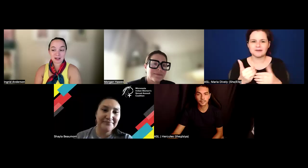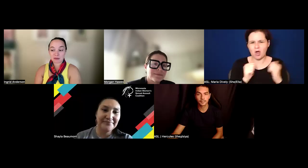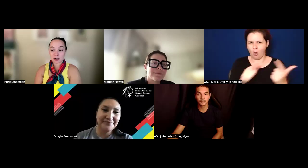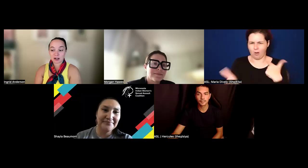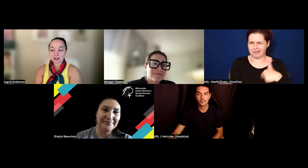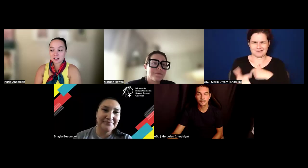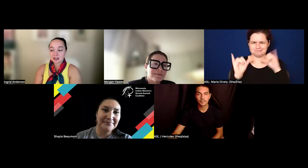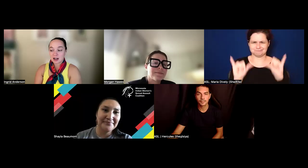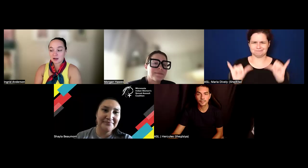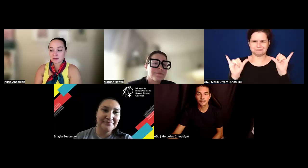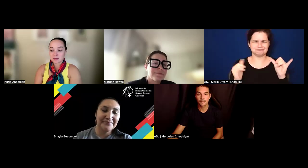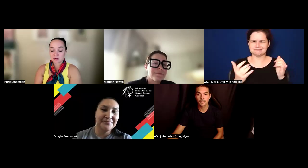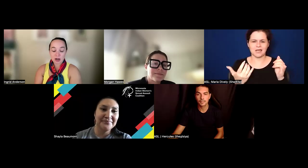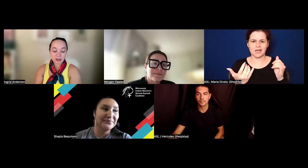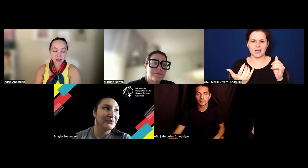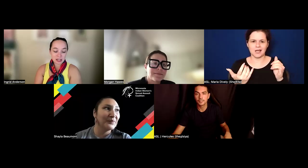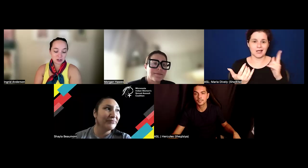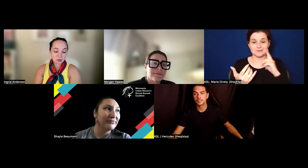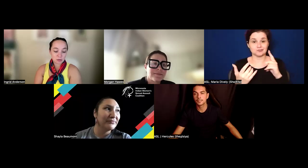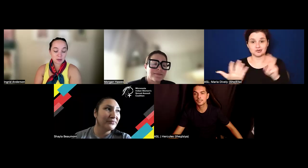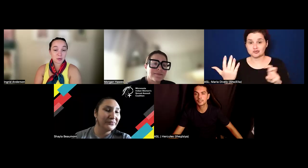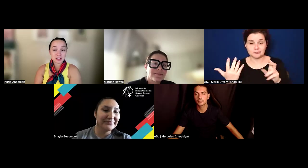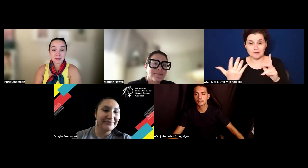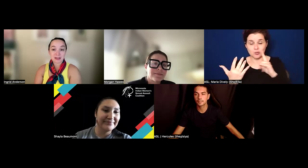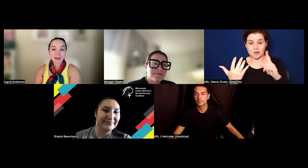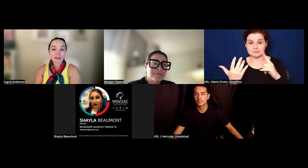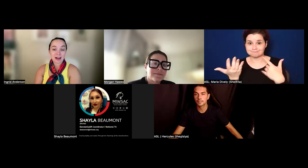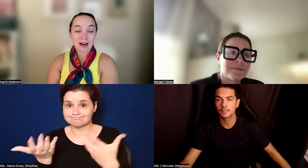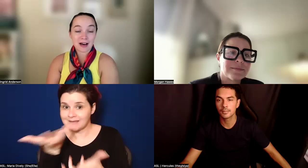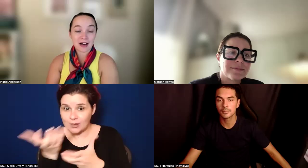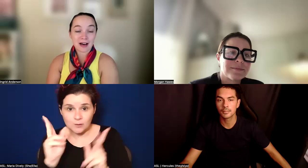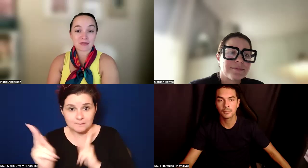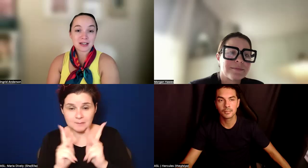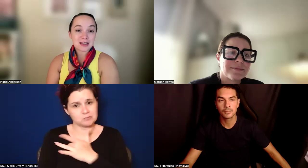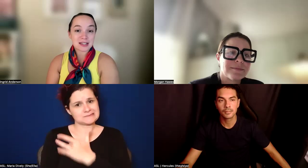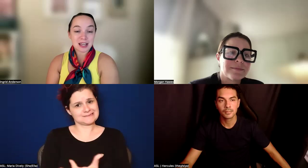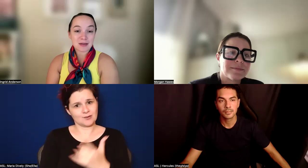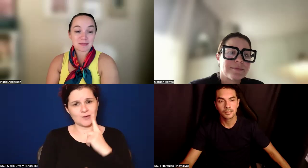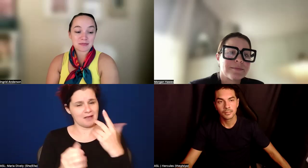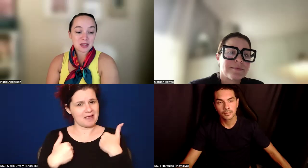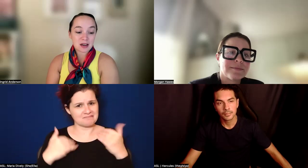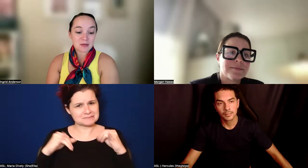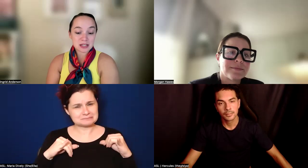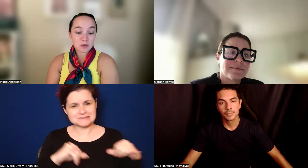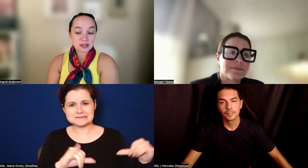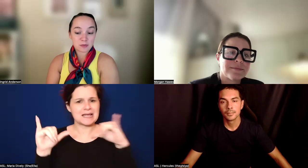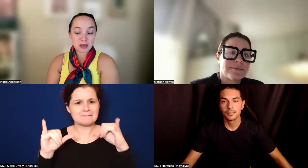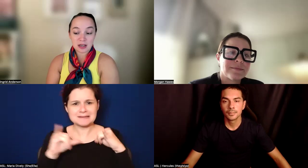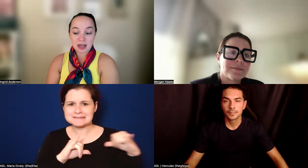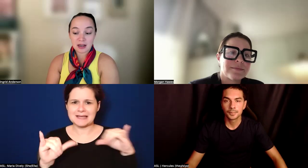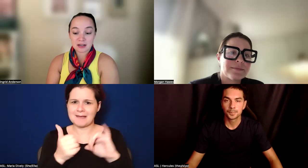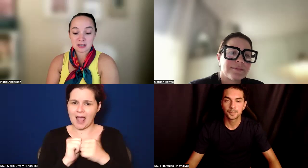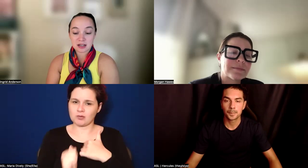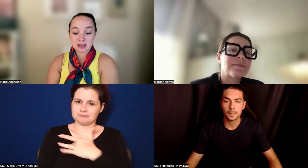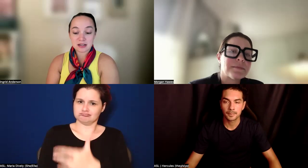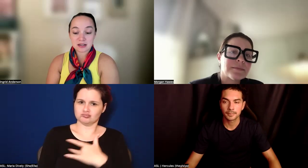Even if we're, um, you know, traveling and engaging with people, we typically all have the same, um, the same ways of being,